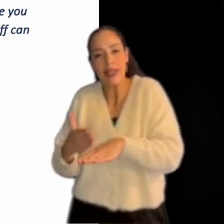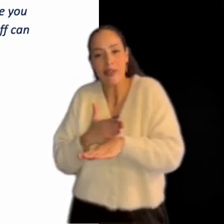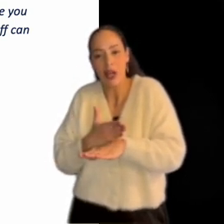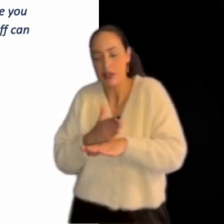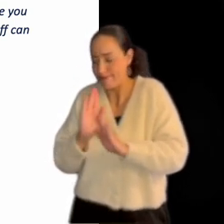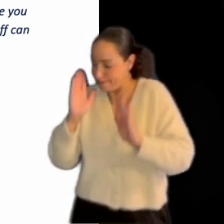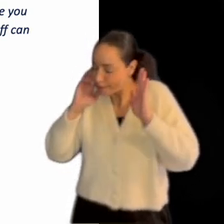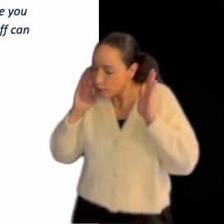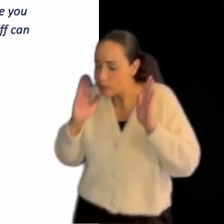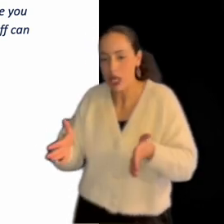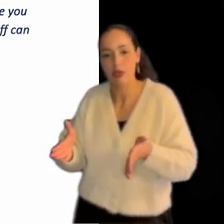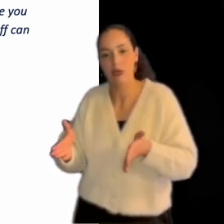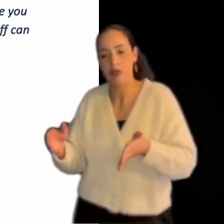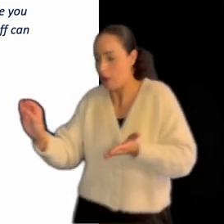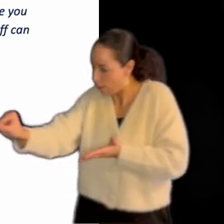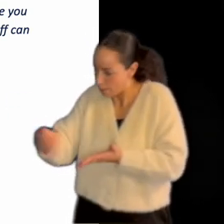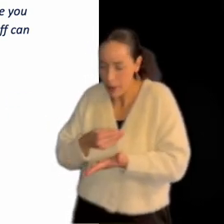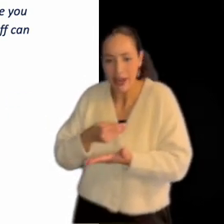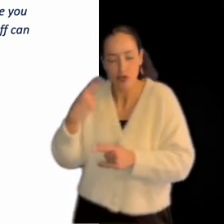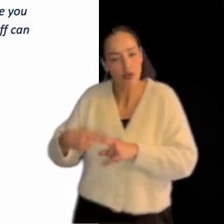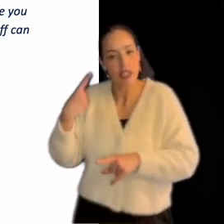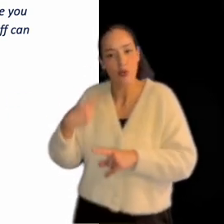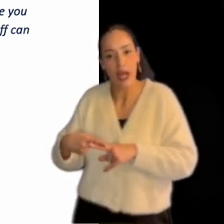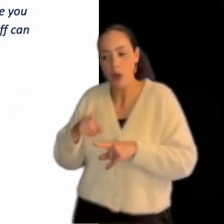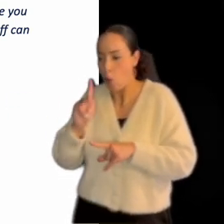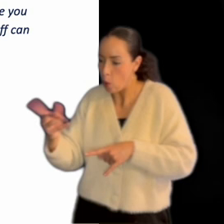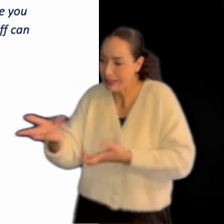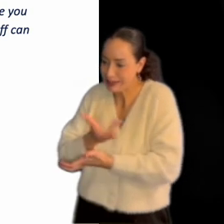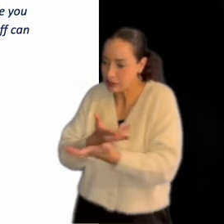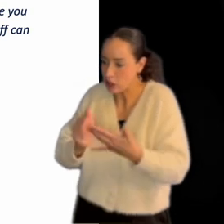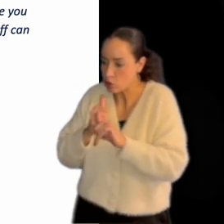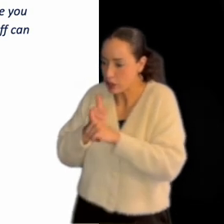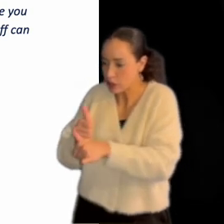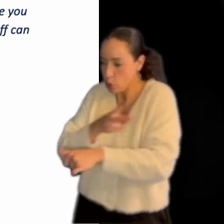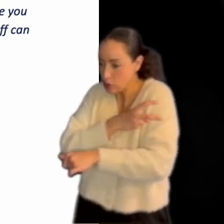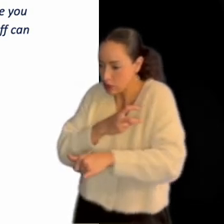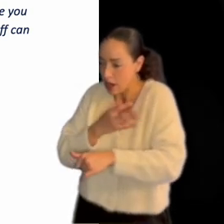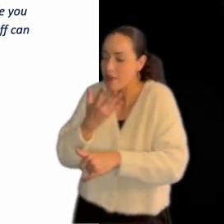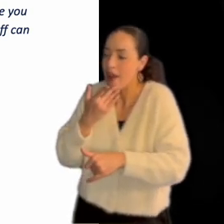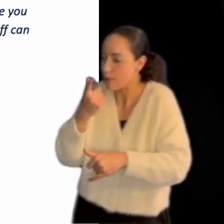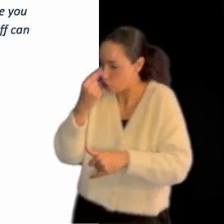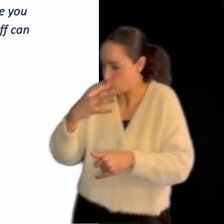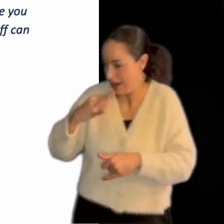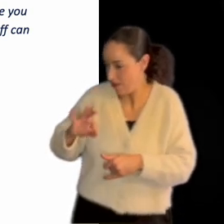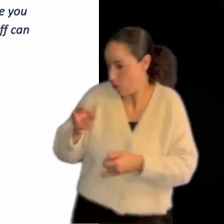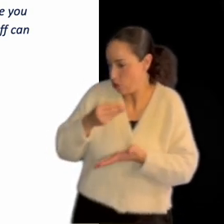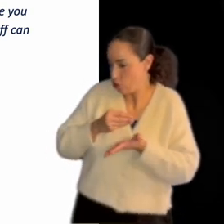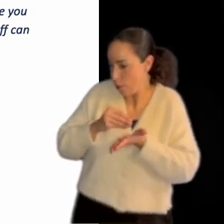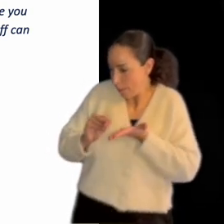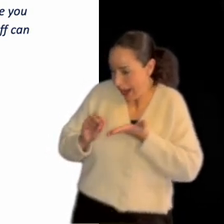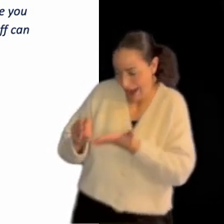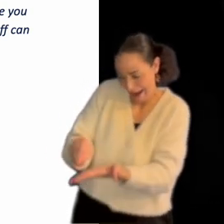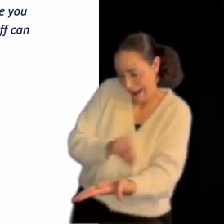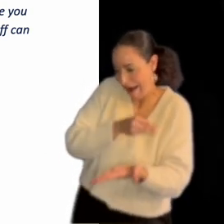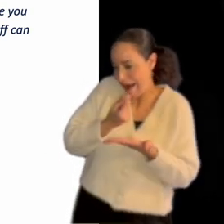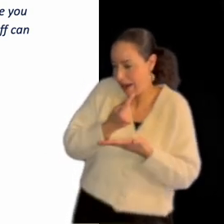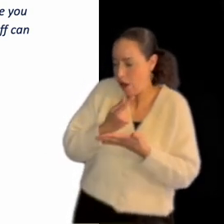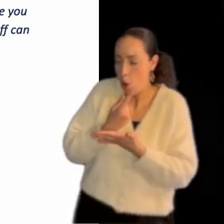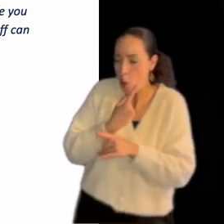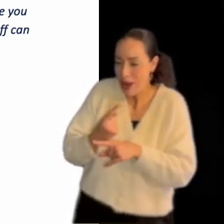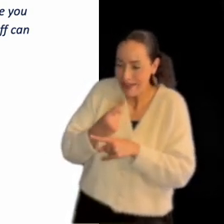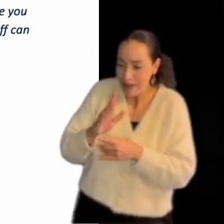immediately or discuss with support staff how much you can afford to pay on a weekly or monthly basis by using the arrears repayment